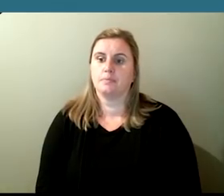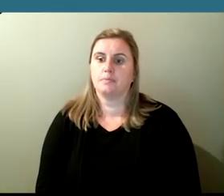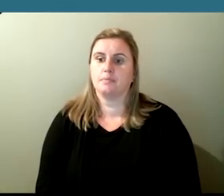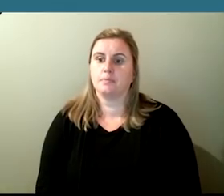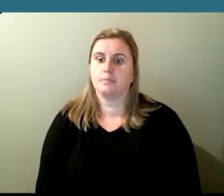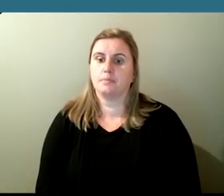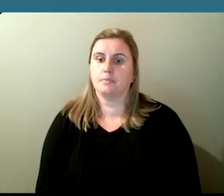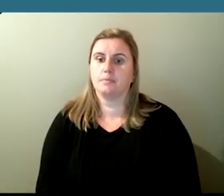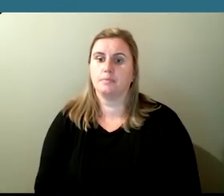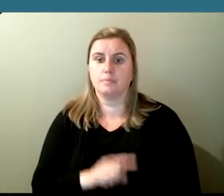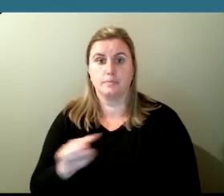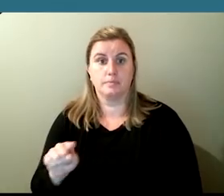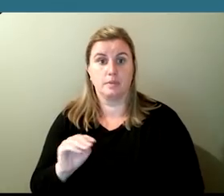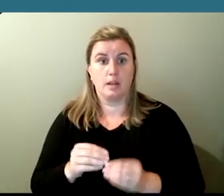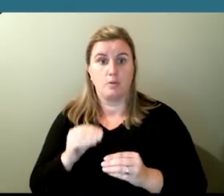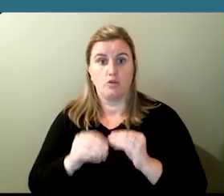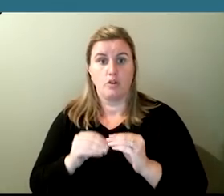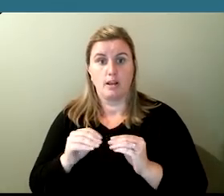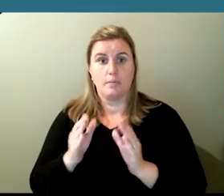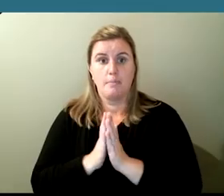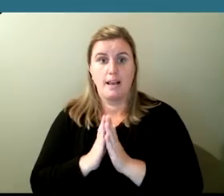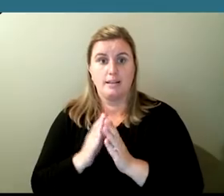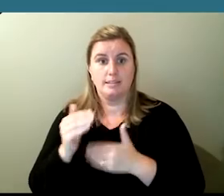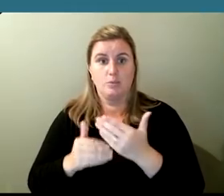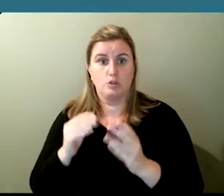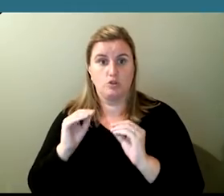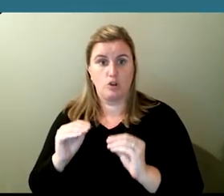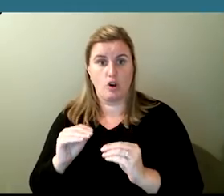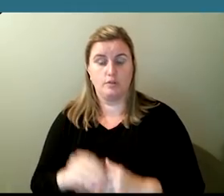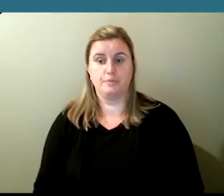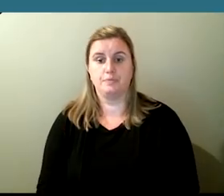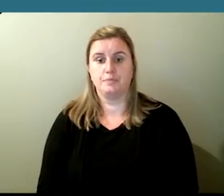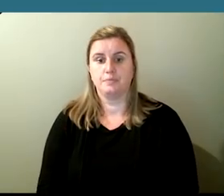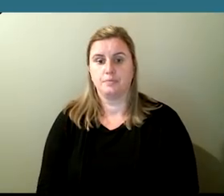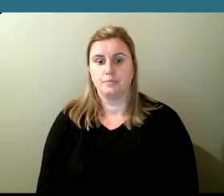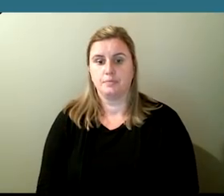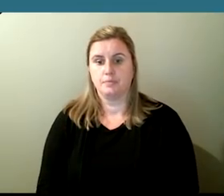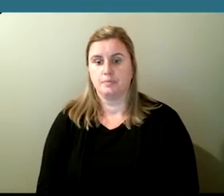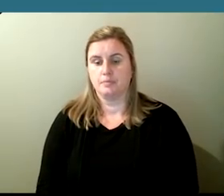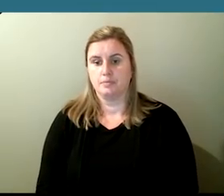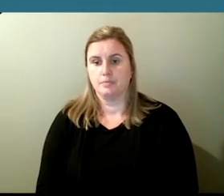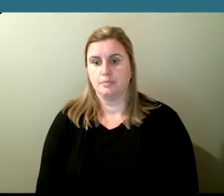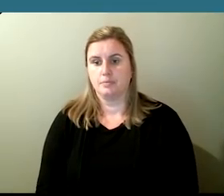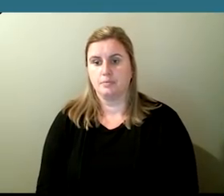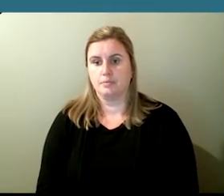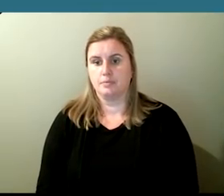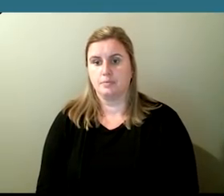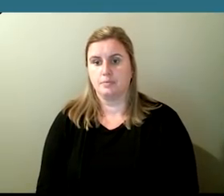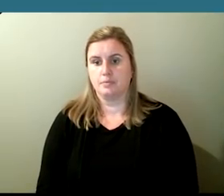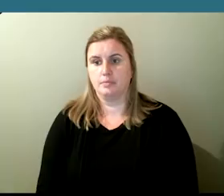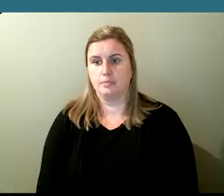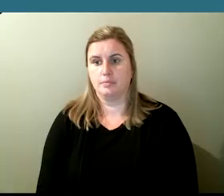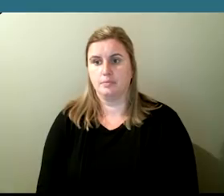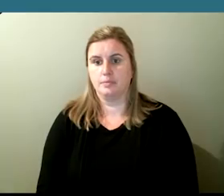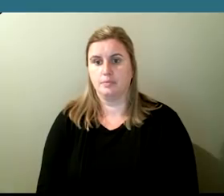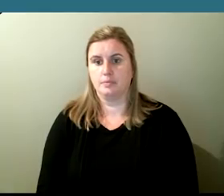number of correct MAN sequences taught per educator. So for example, what we can see is